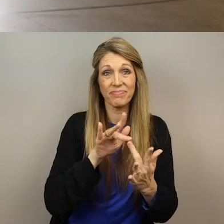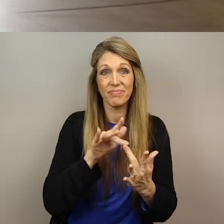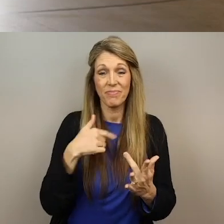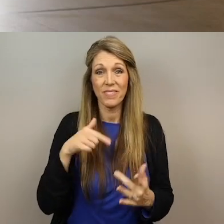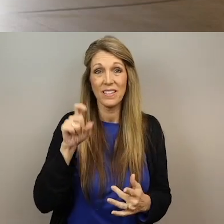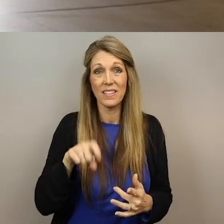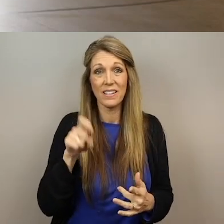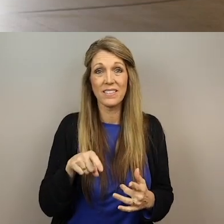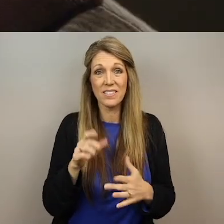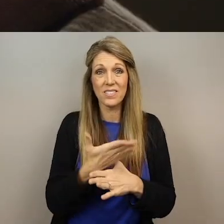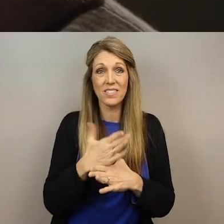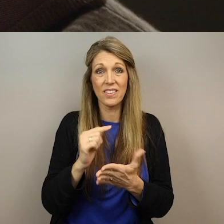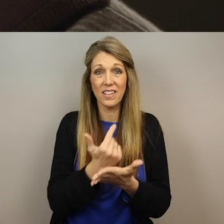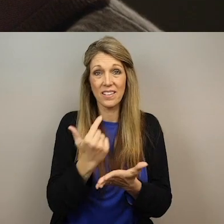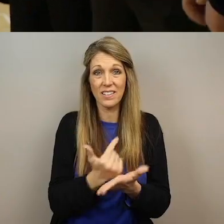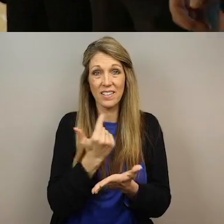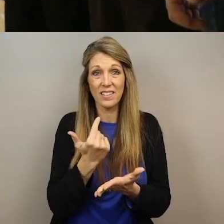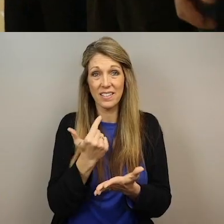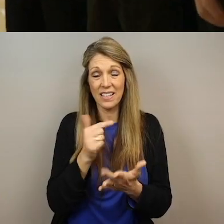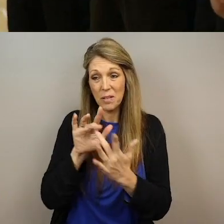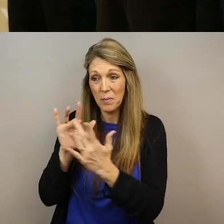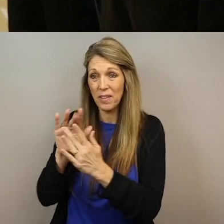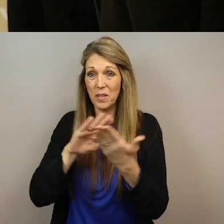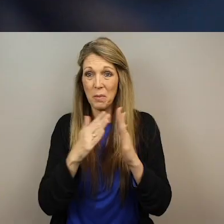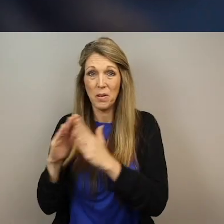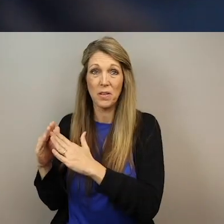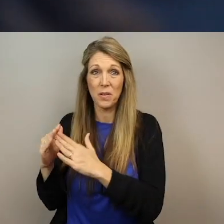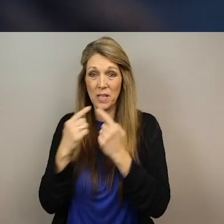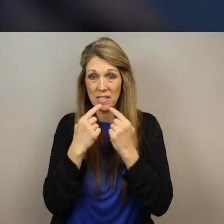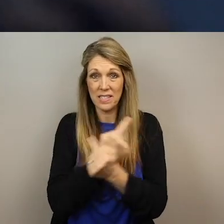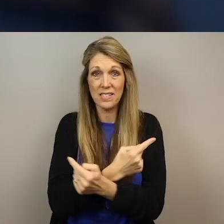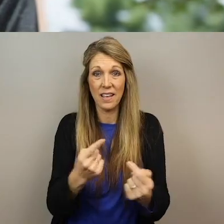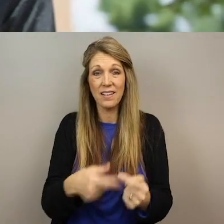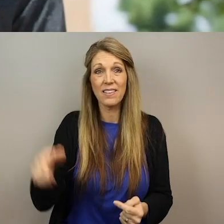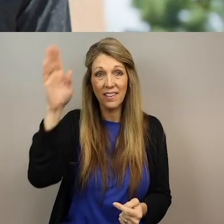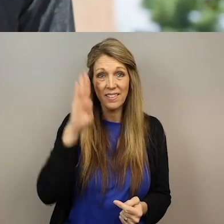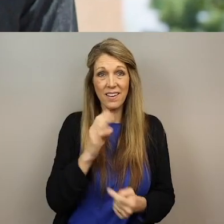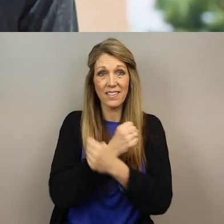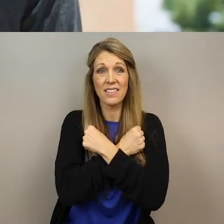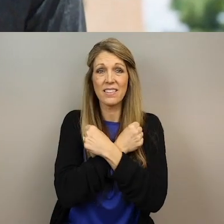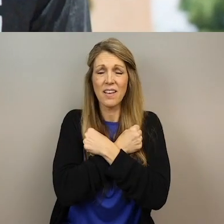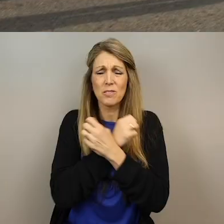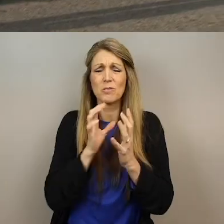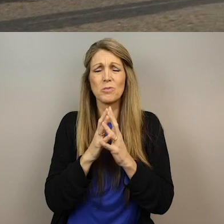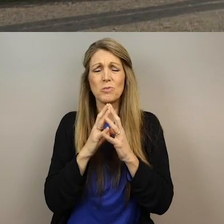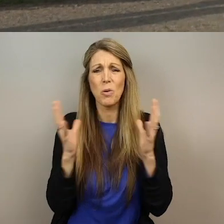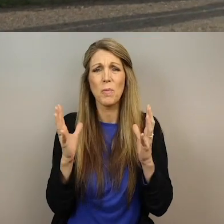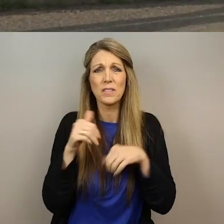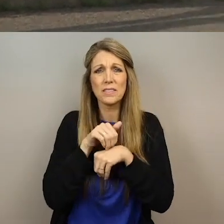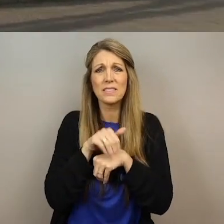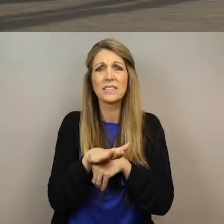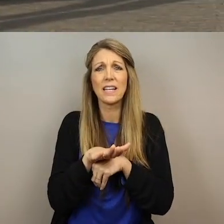We need to share the gospel and reach out our community. We tell them there's a God who loves them so much, he